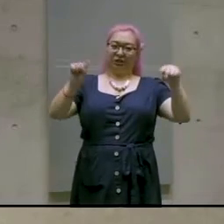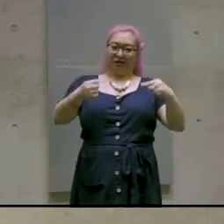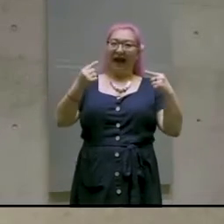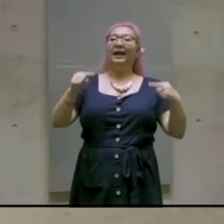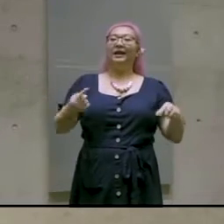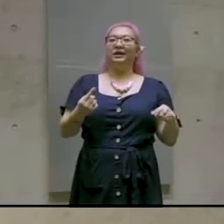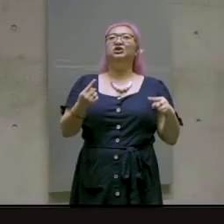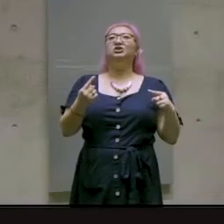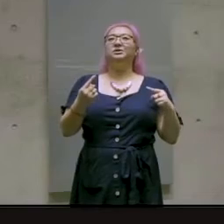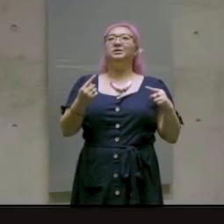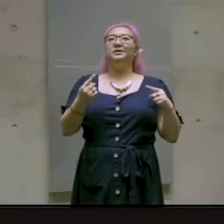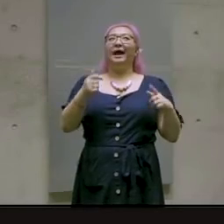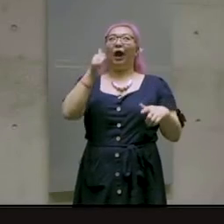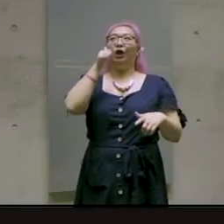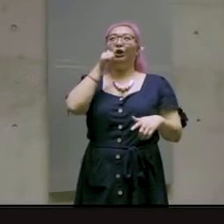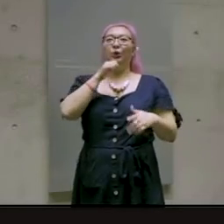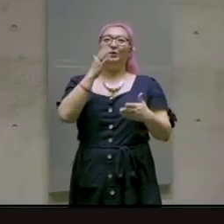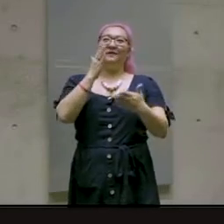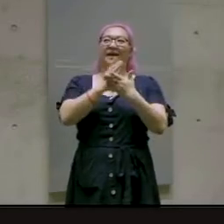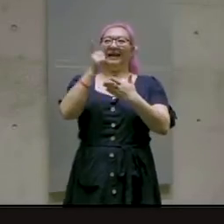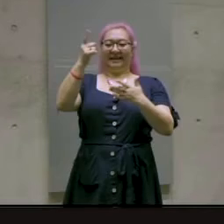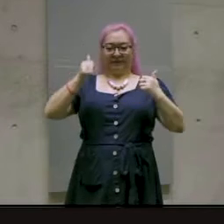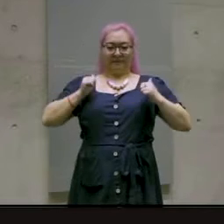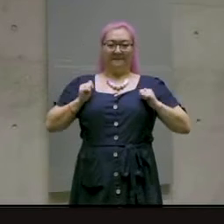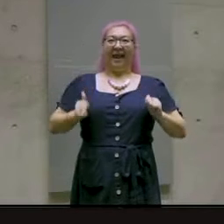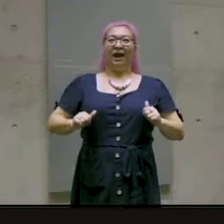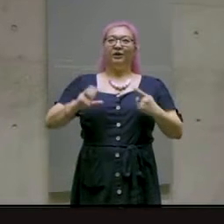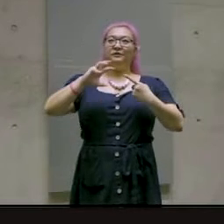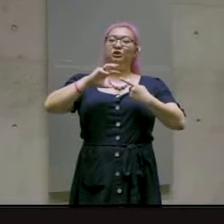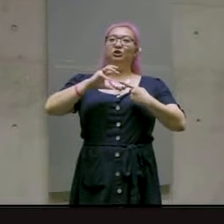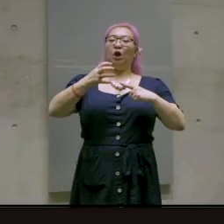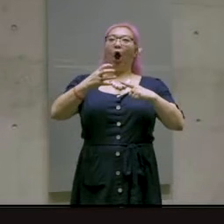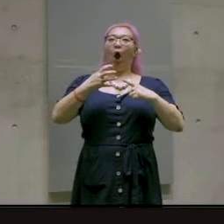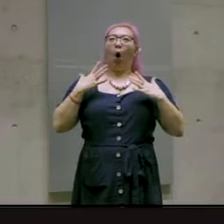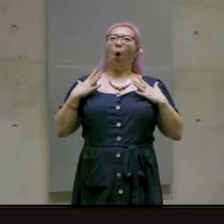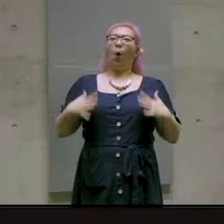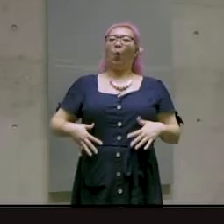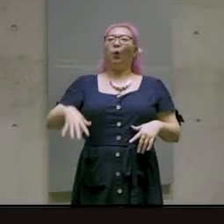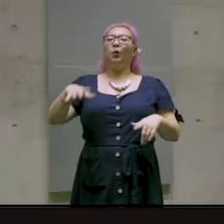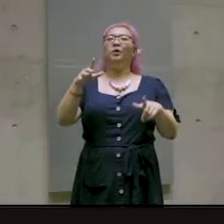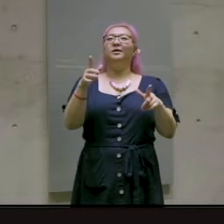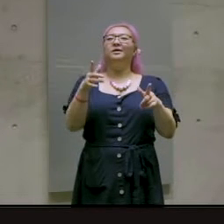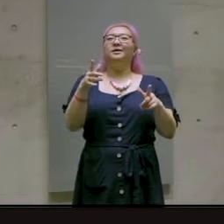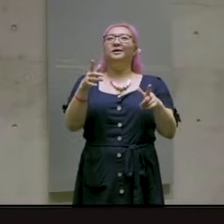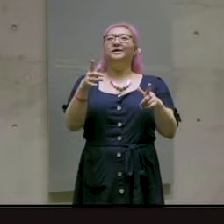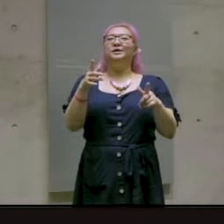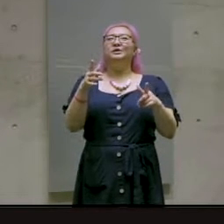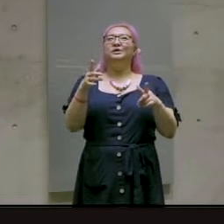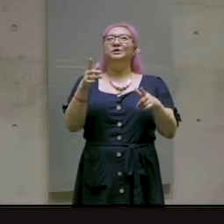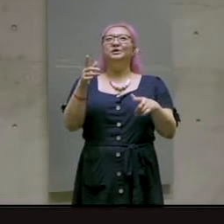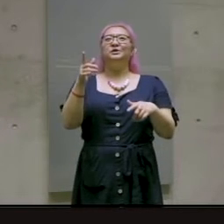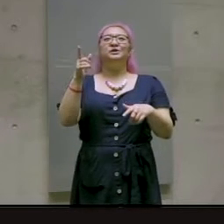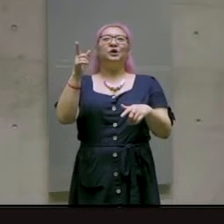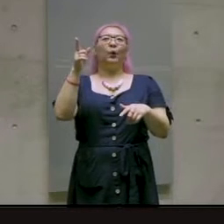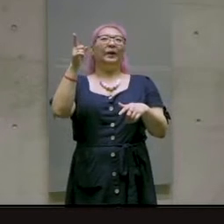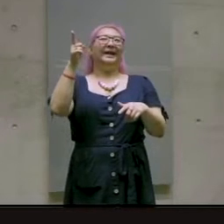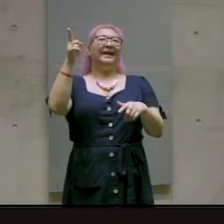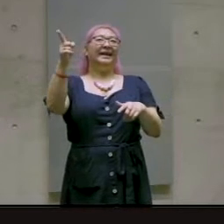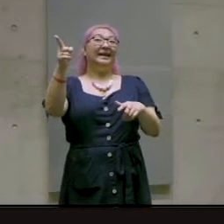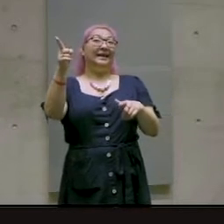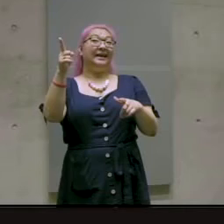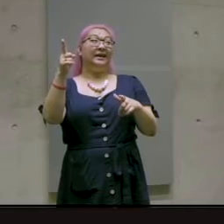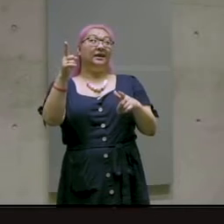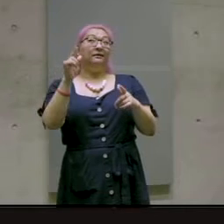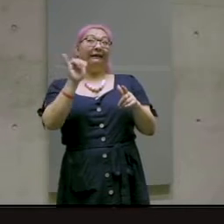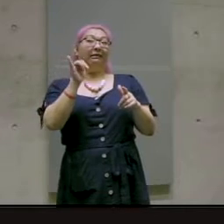of stone. So in kind of like a more chaste version of the scene, where the player, well, he either introduces the idea of kissing the player or the player can